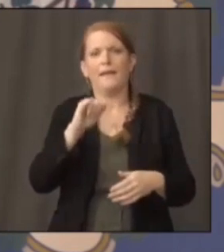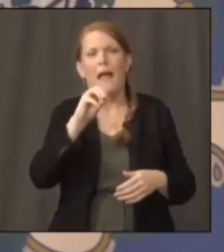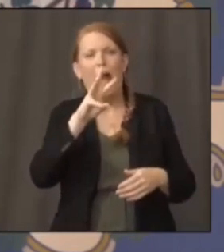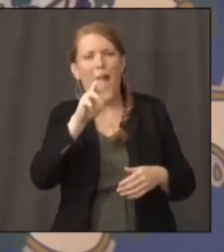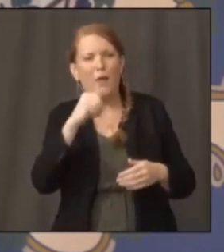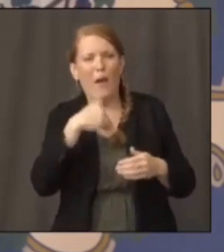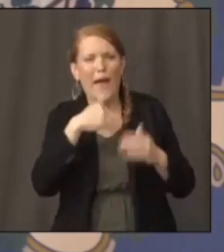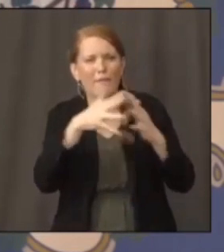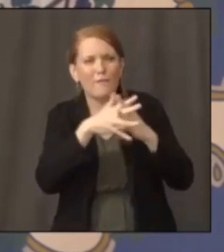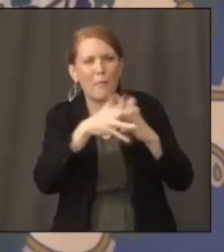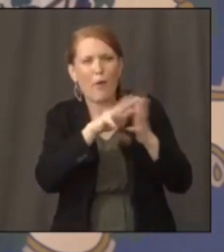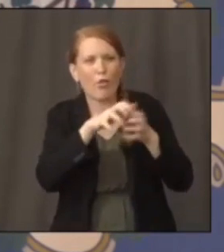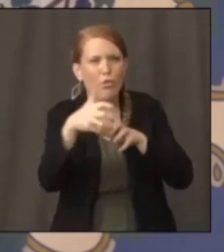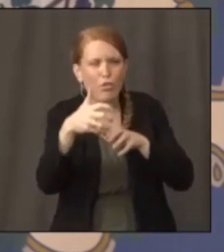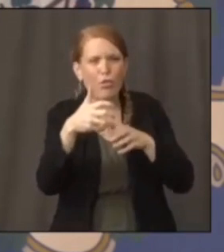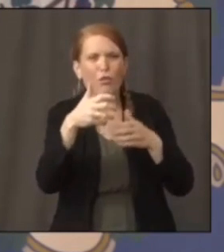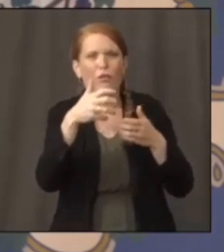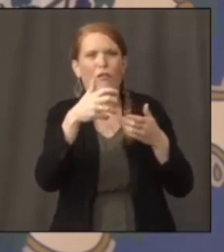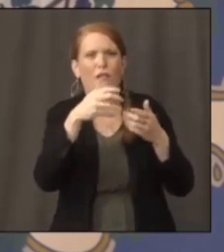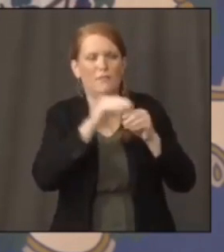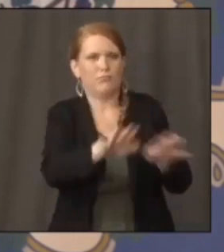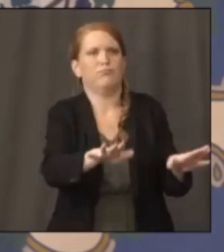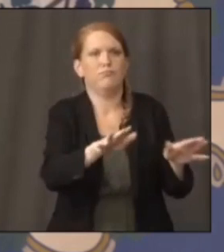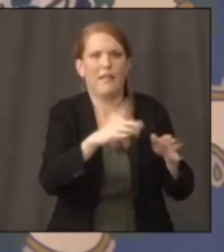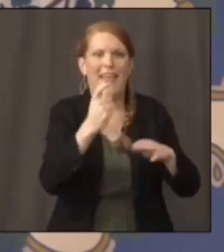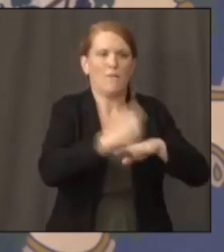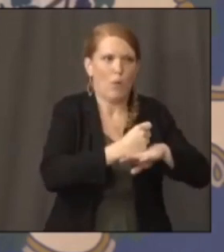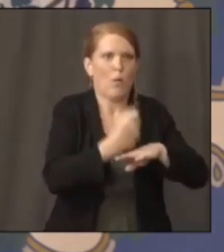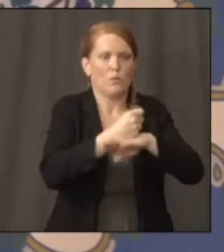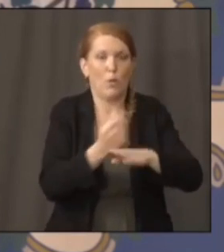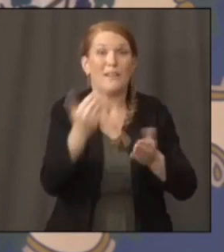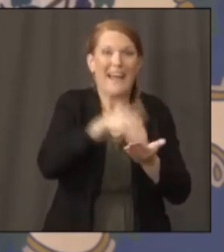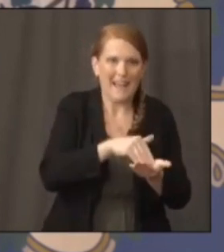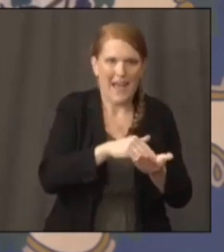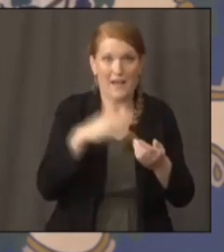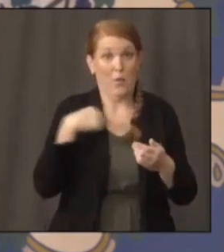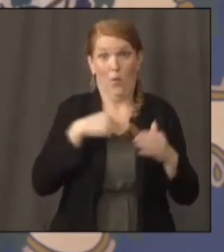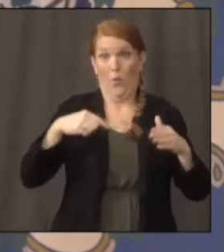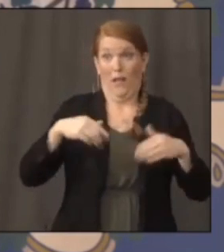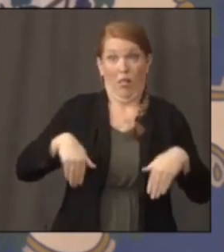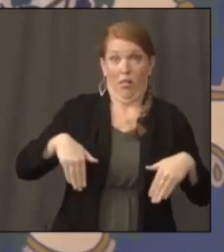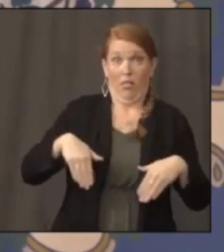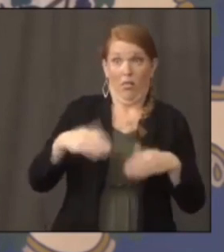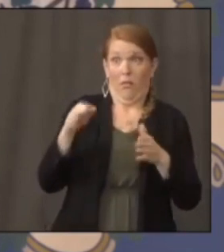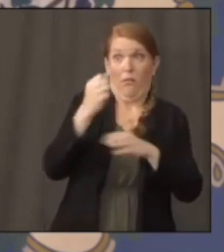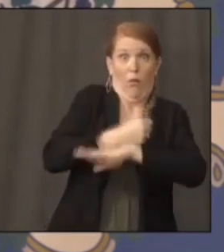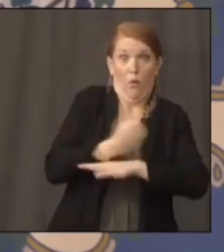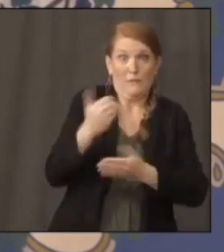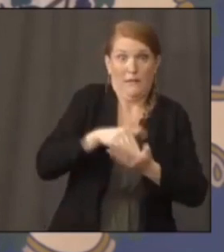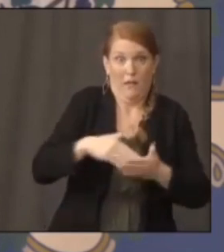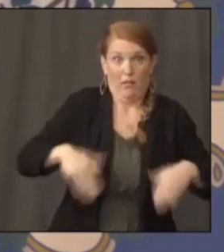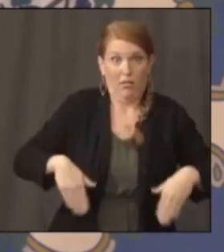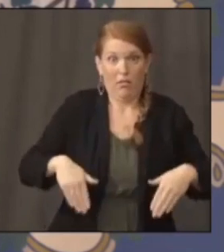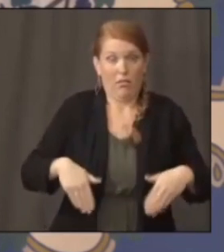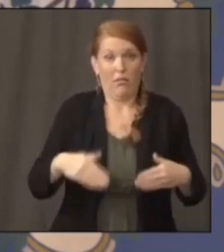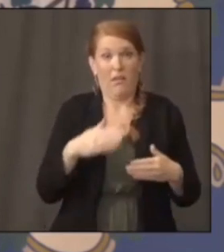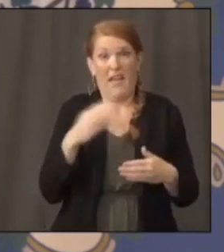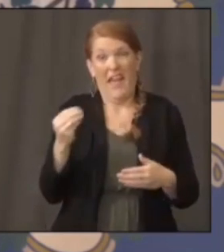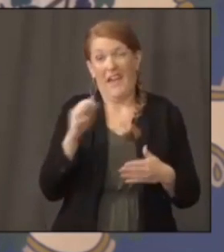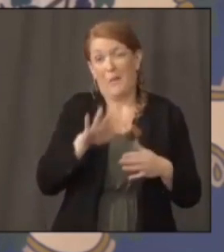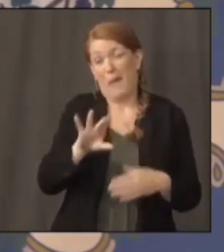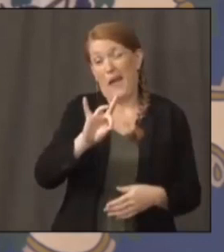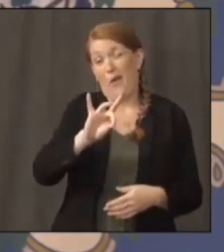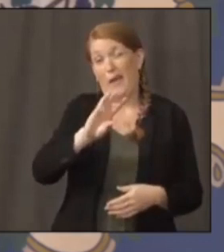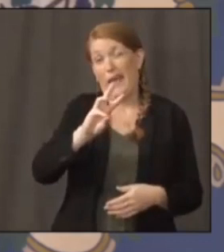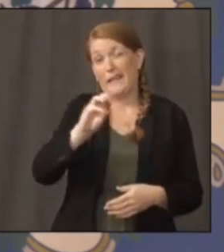and they've had to start closing down again. We haven't had to do that. And we've got about 86% of our economy back.